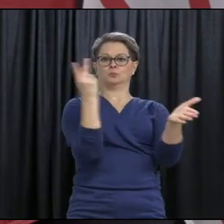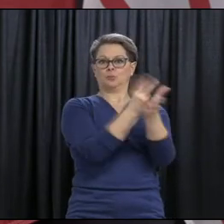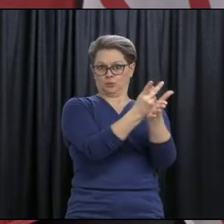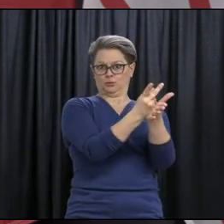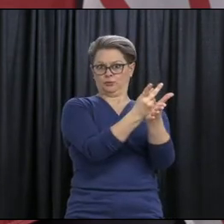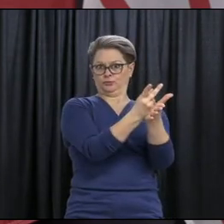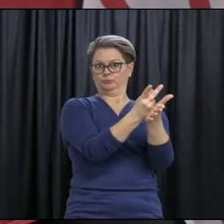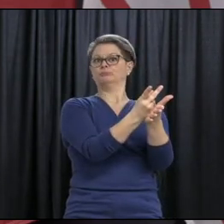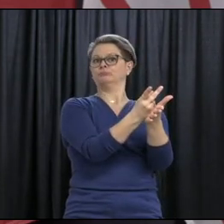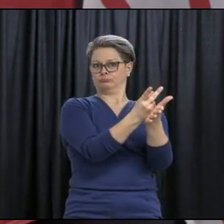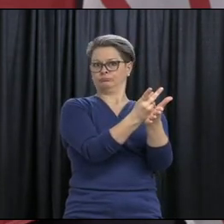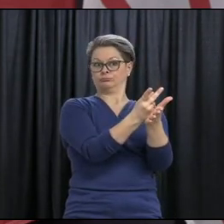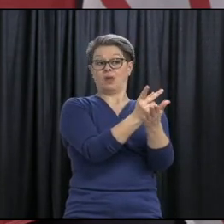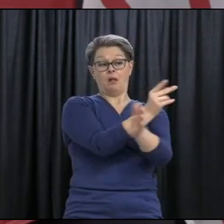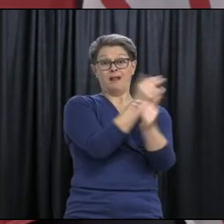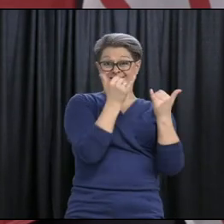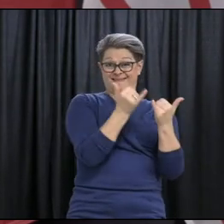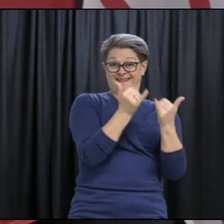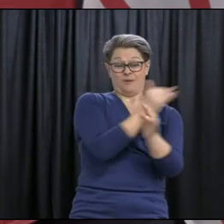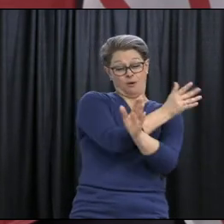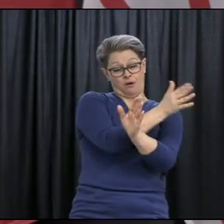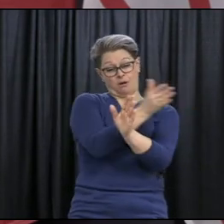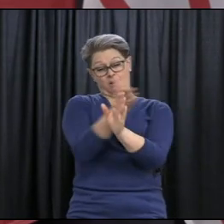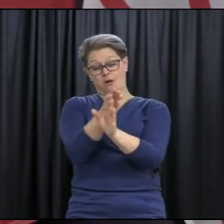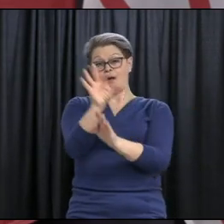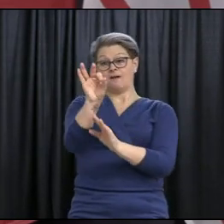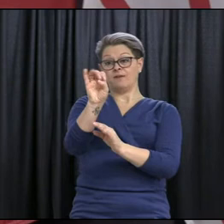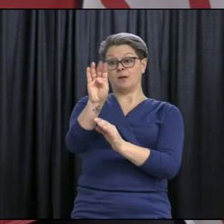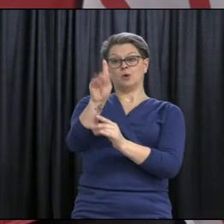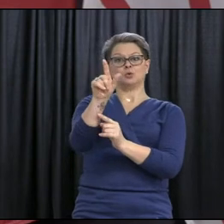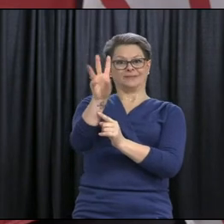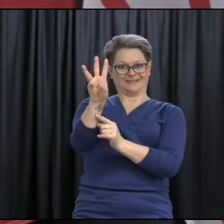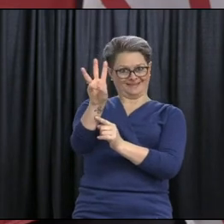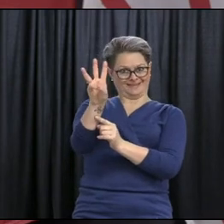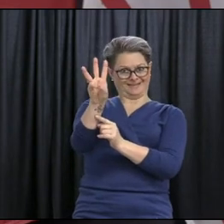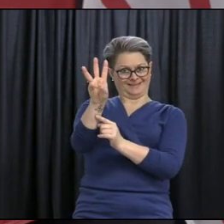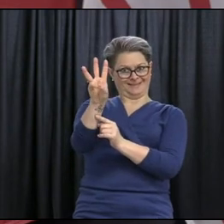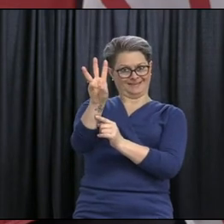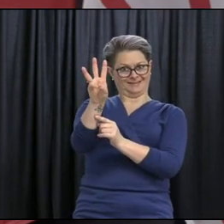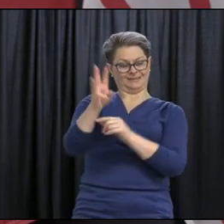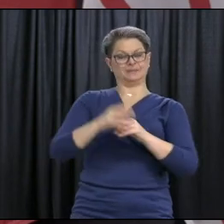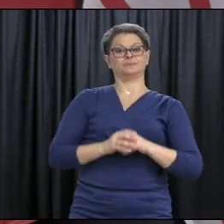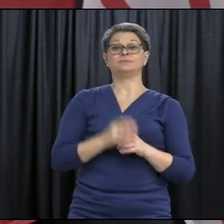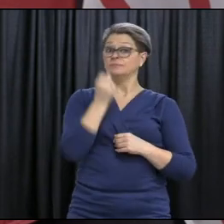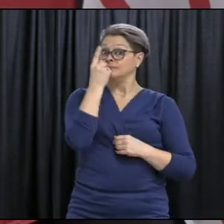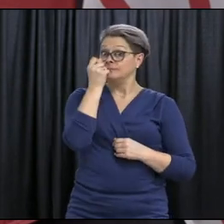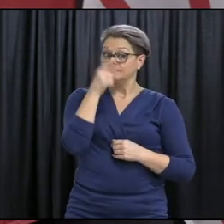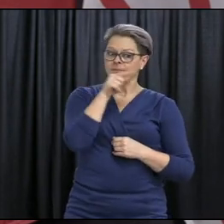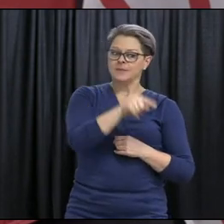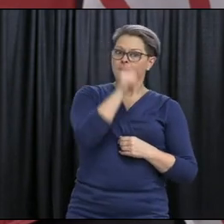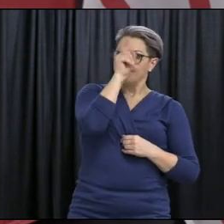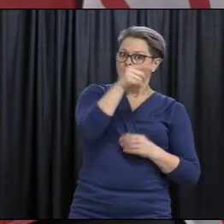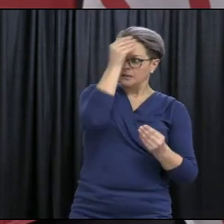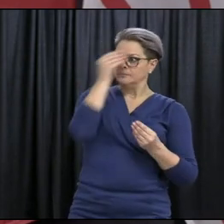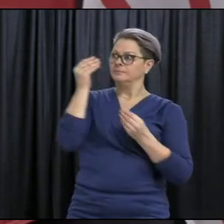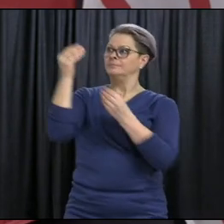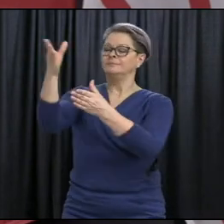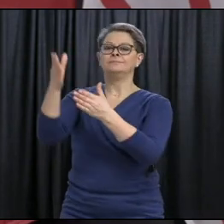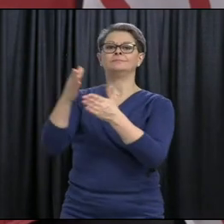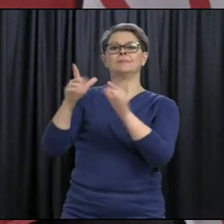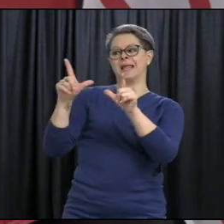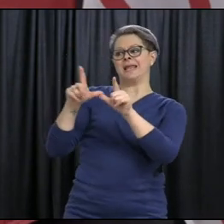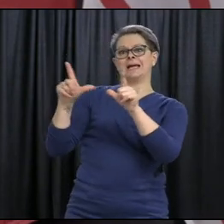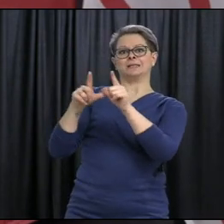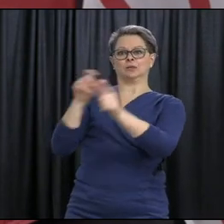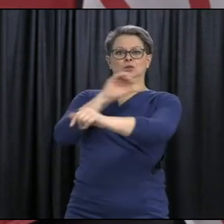period running to February 26th. Provided interested services notify their licensing authority by email